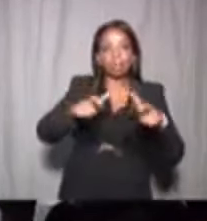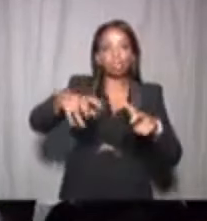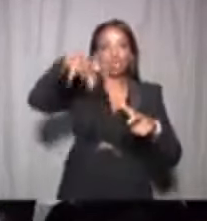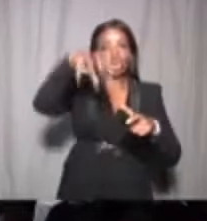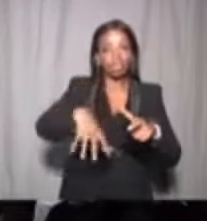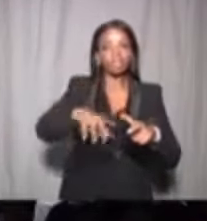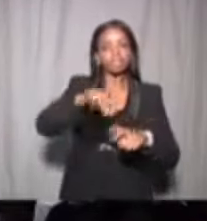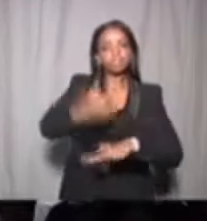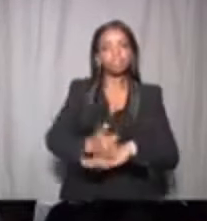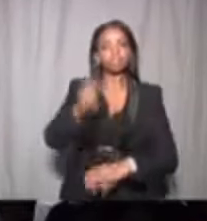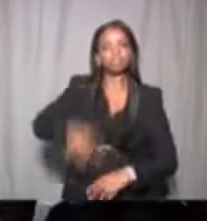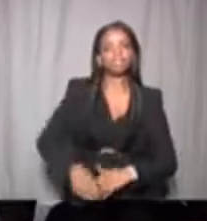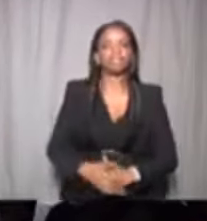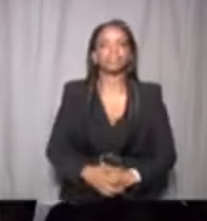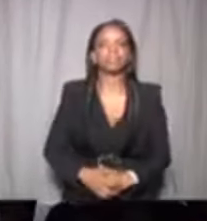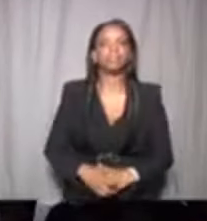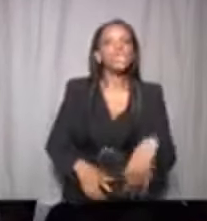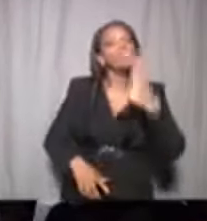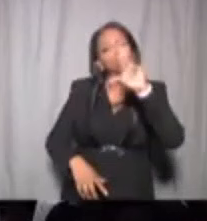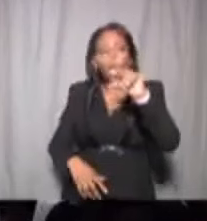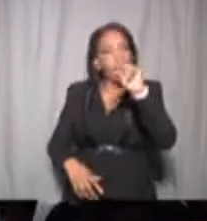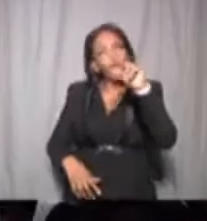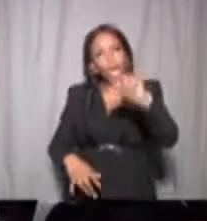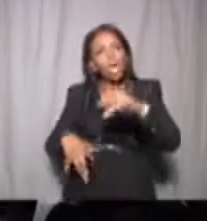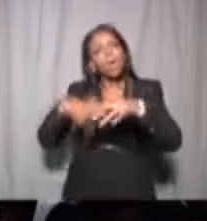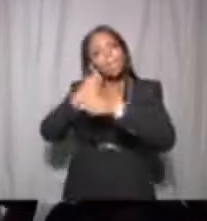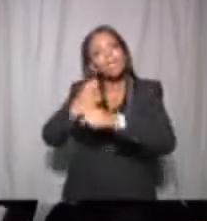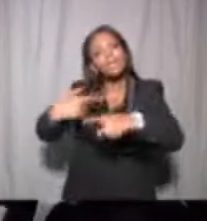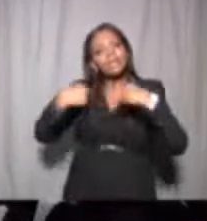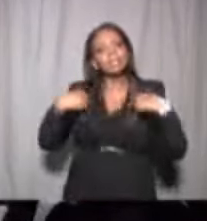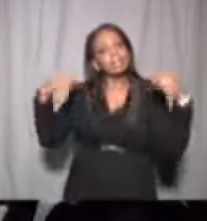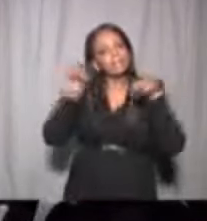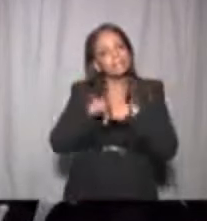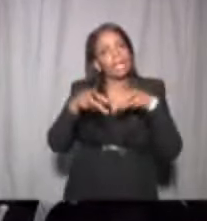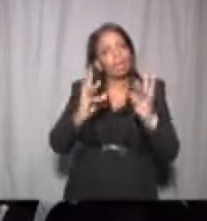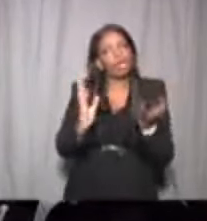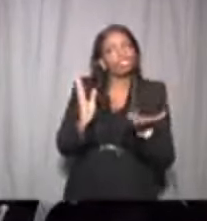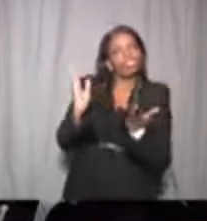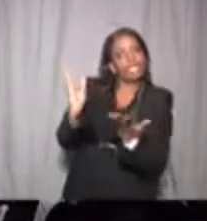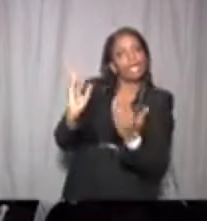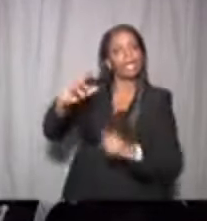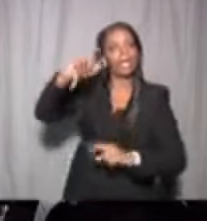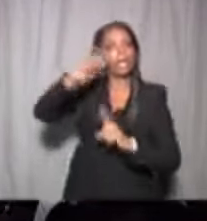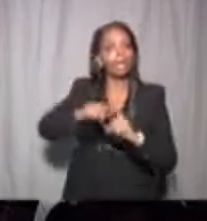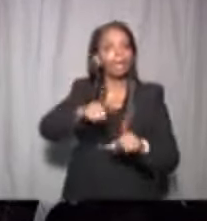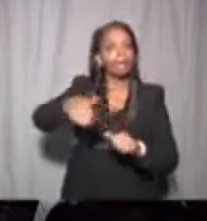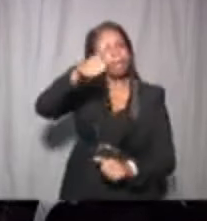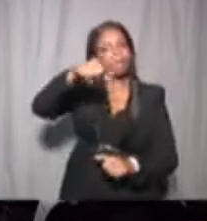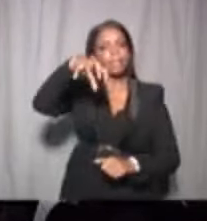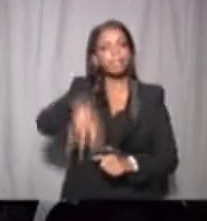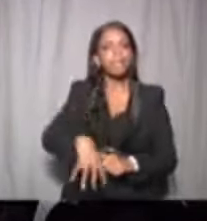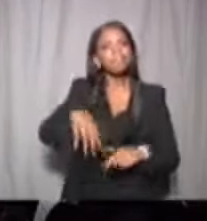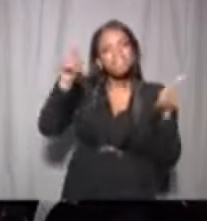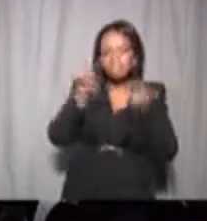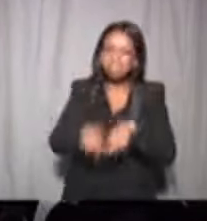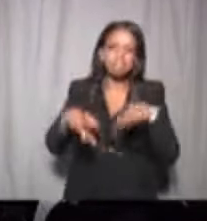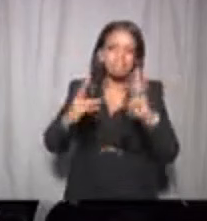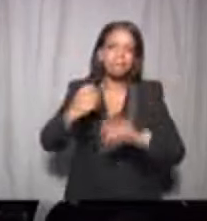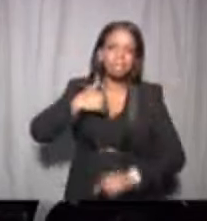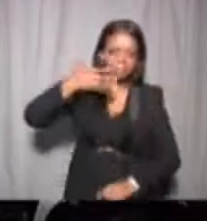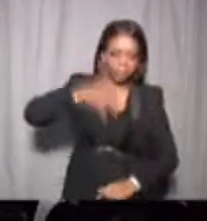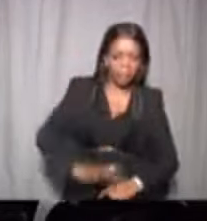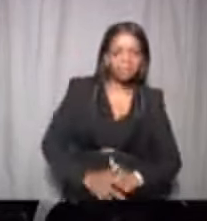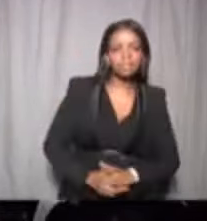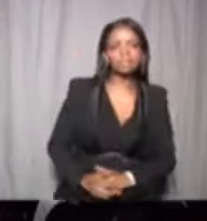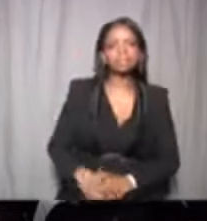Premier. Can you sit down? No, treat me the same way you are treating the Premier. You are not Premier. Treat me the same way you are treating the Premier.